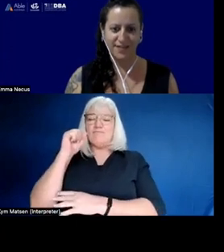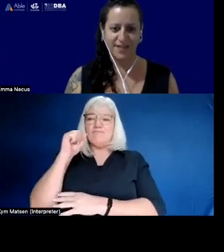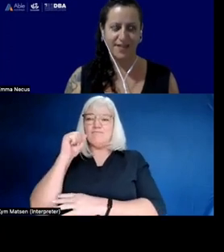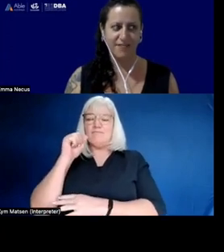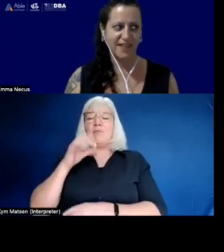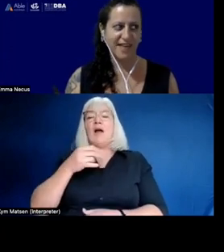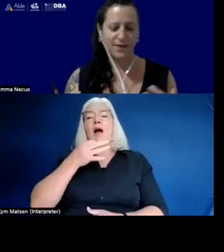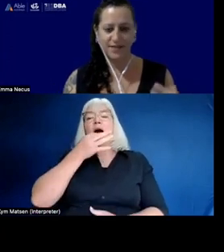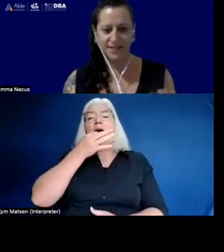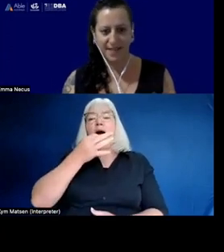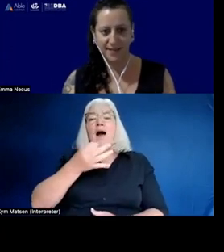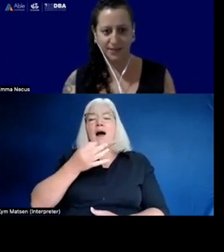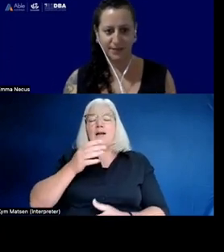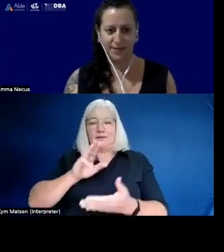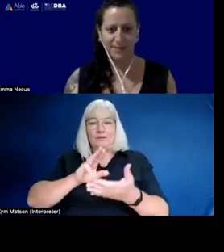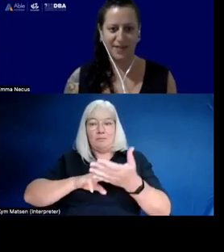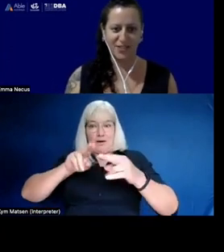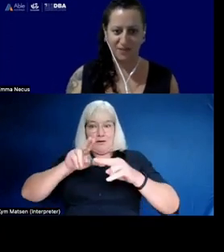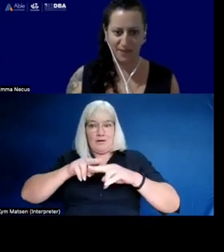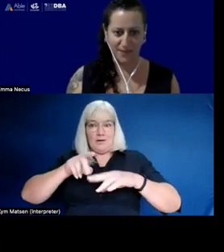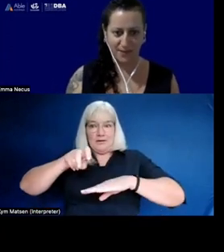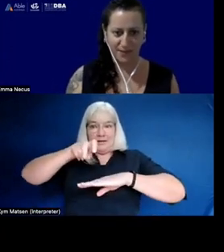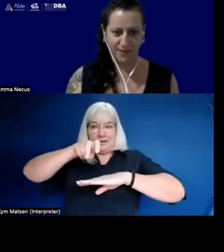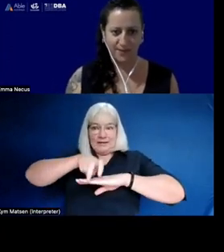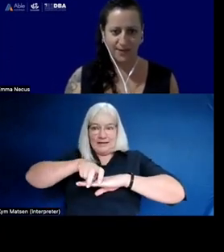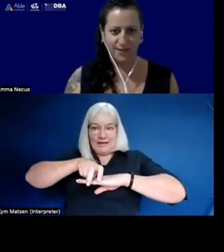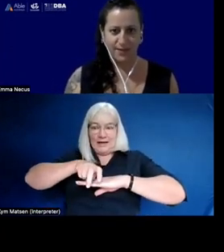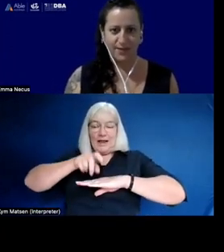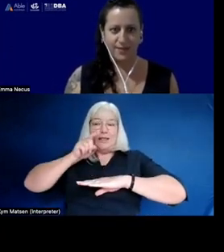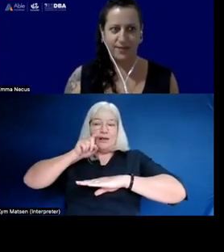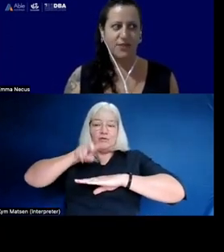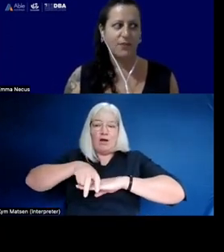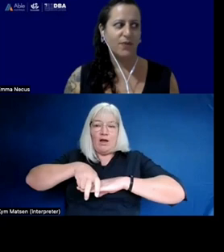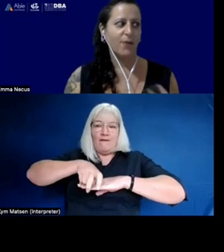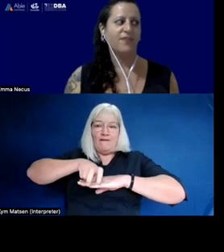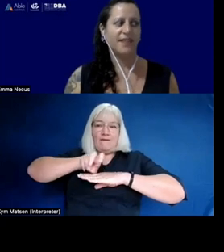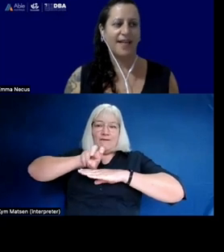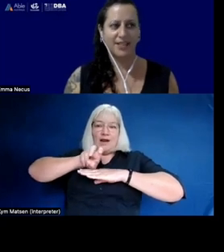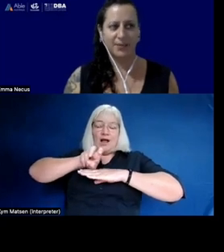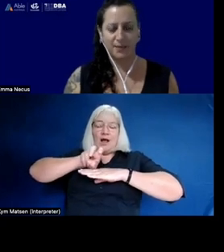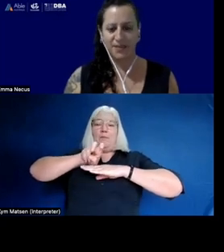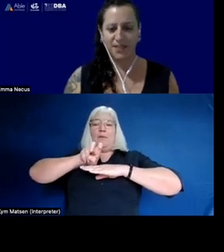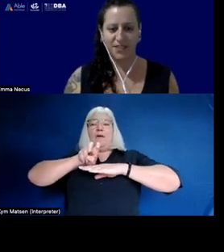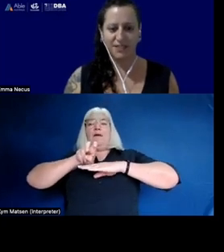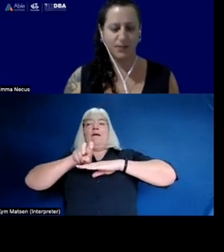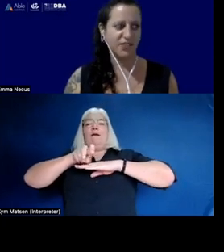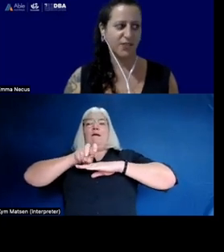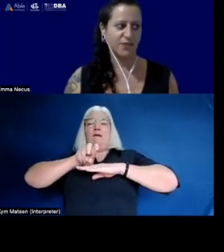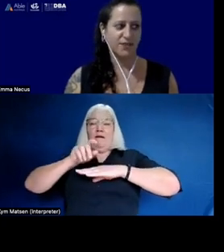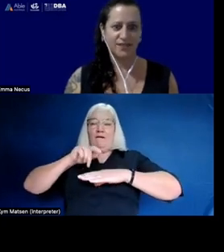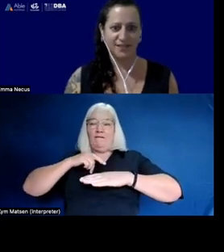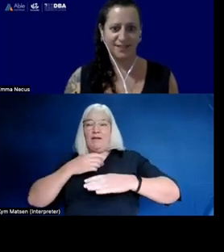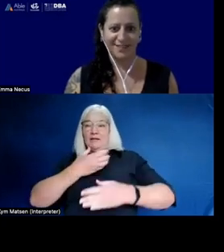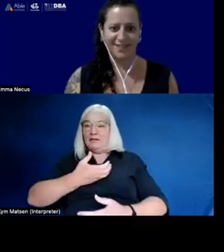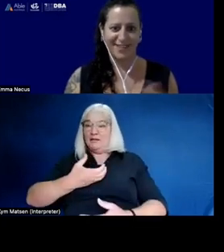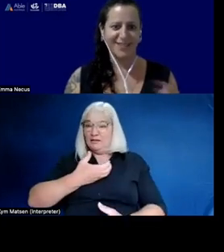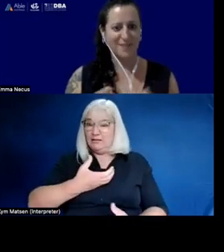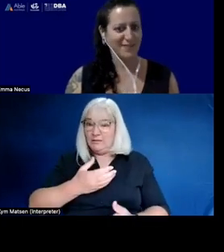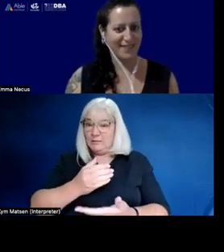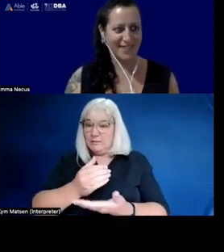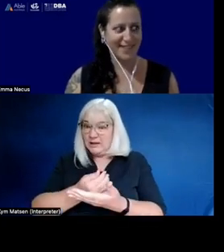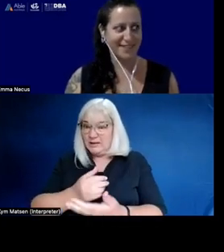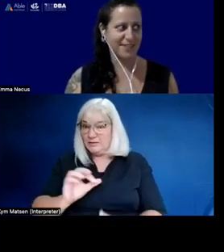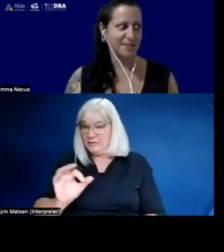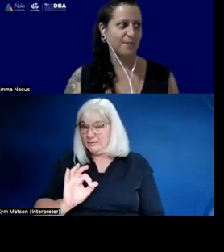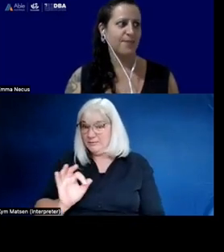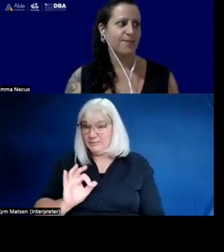ground and feel how unstable that makes you feel. So if we're not providing adequate positioning for children, it can be